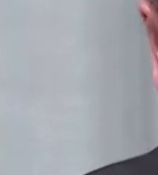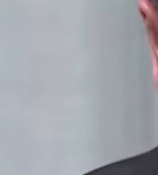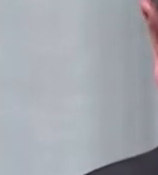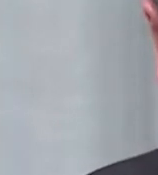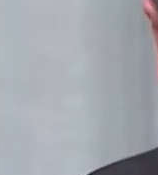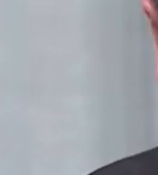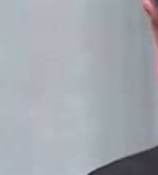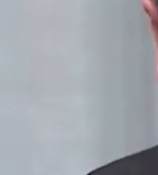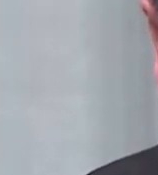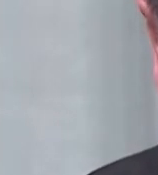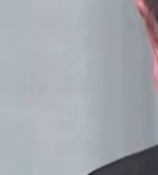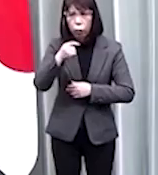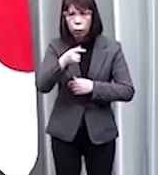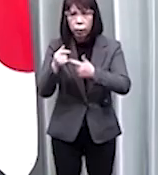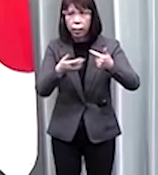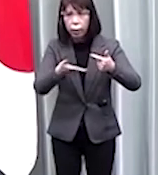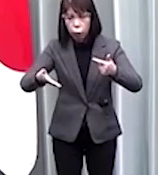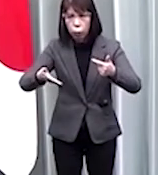and Taipei.